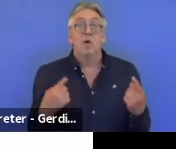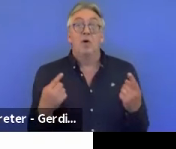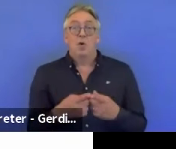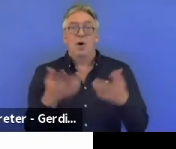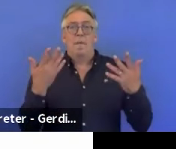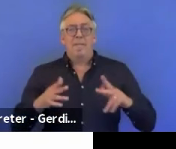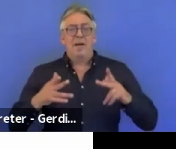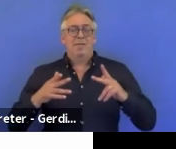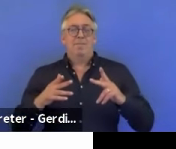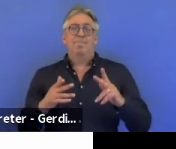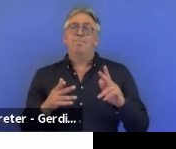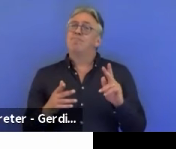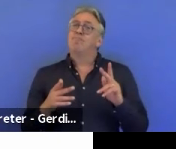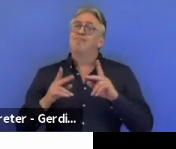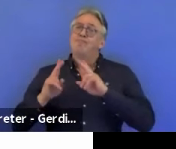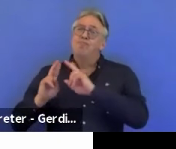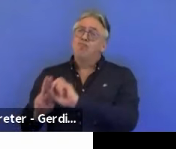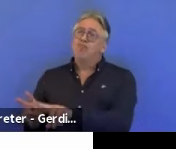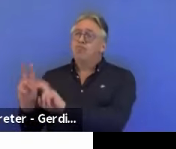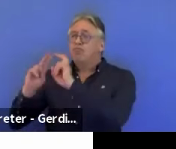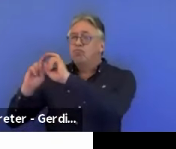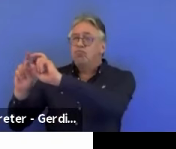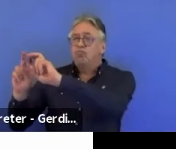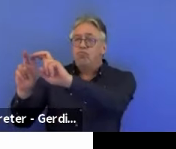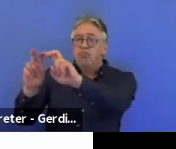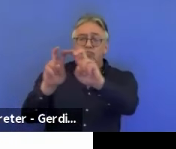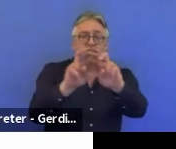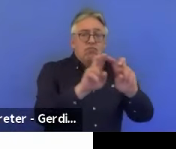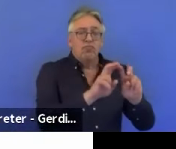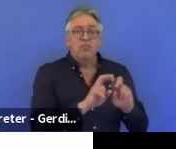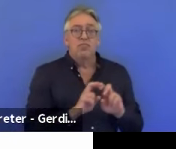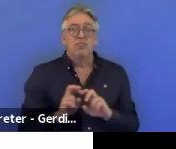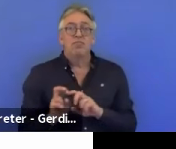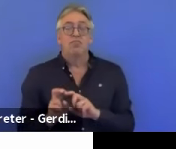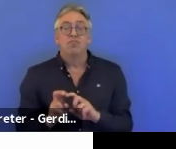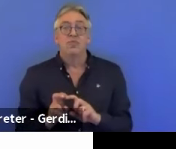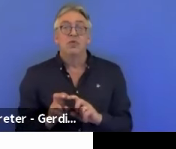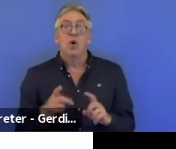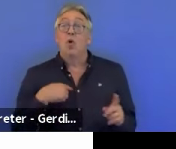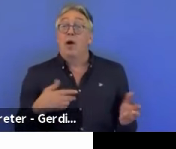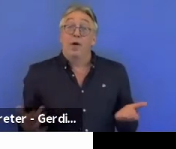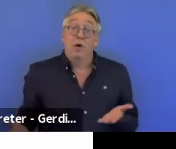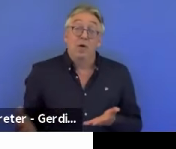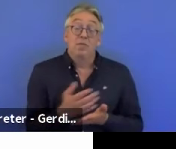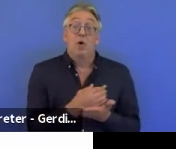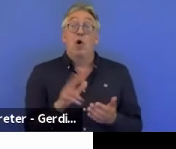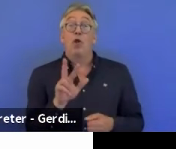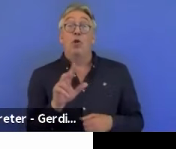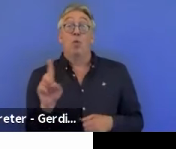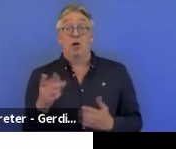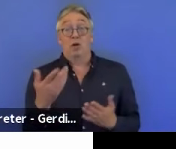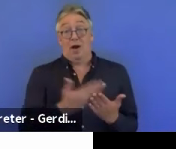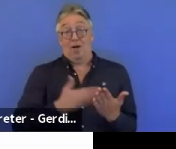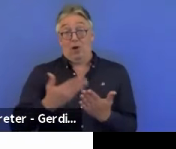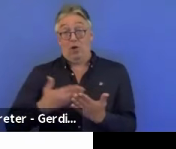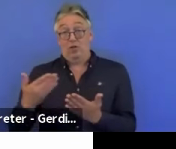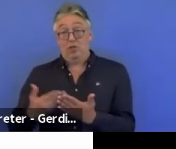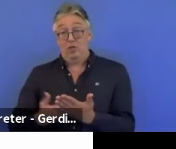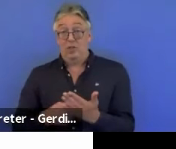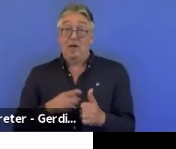review, and we selected 21 peer-reviewed articles. These articles came from South